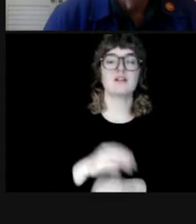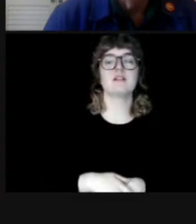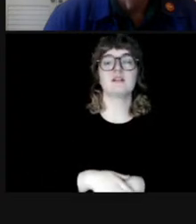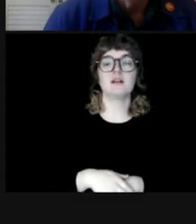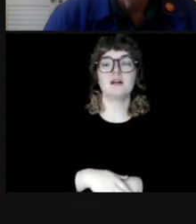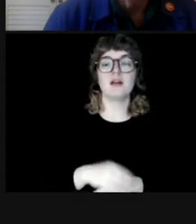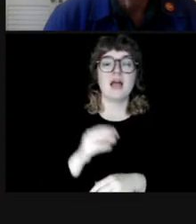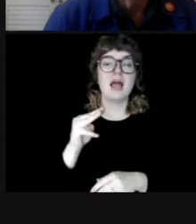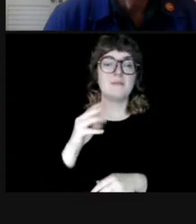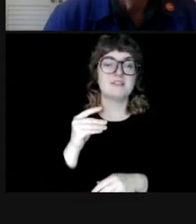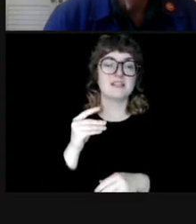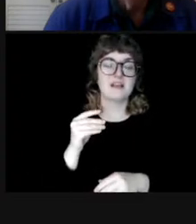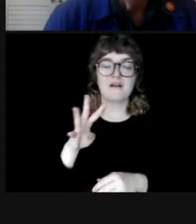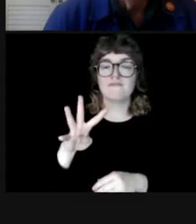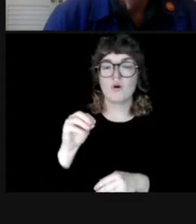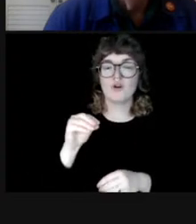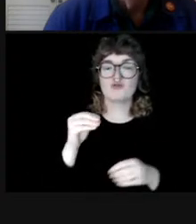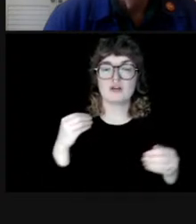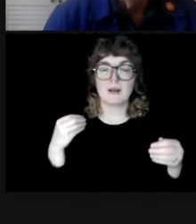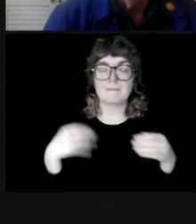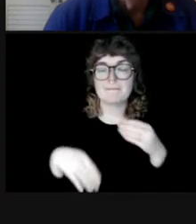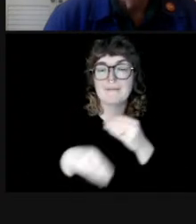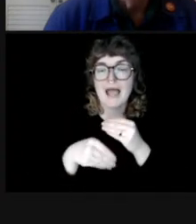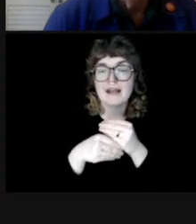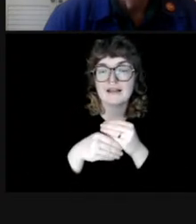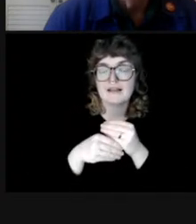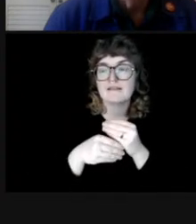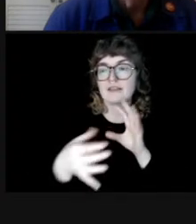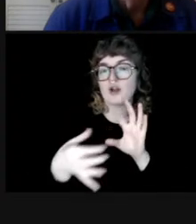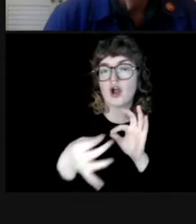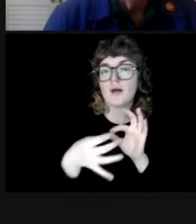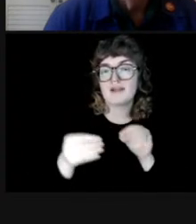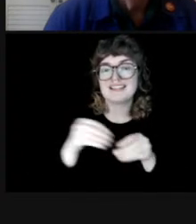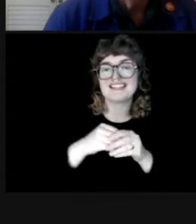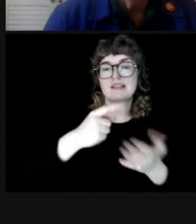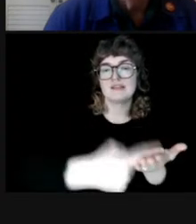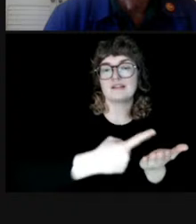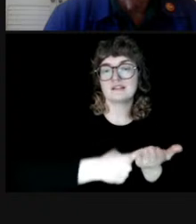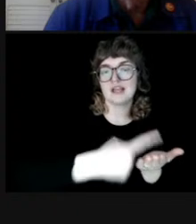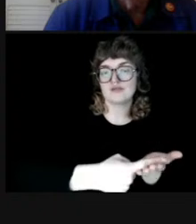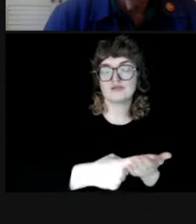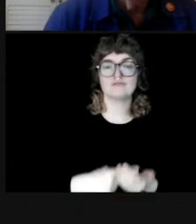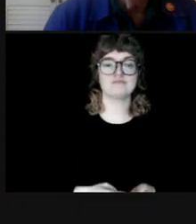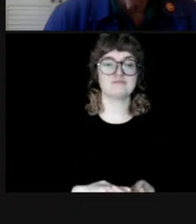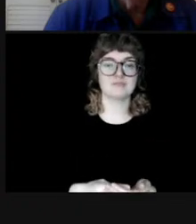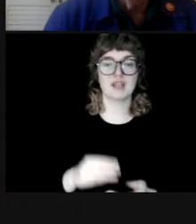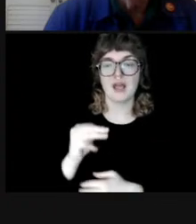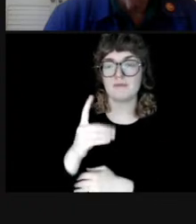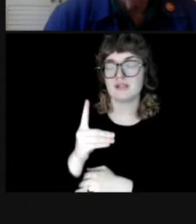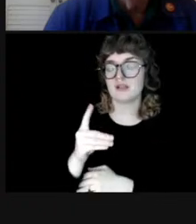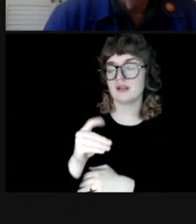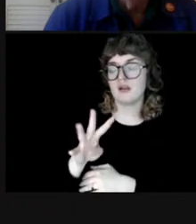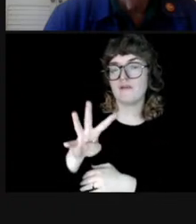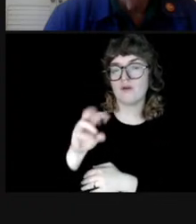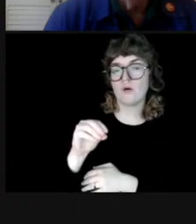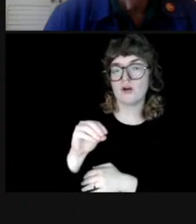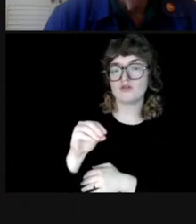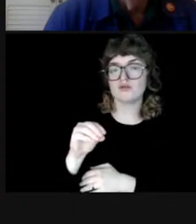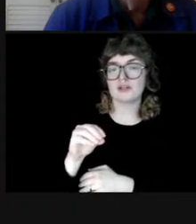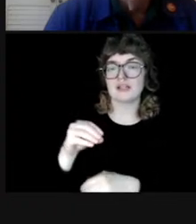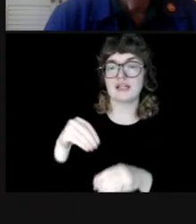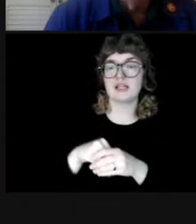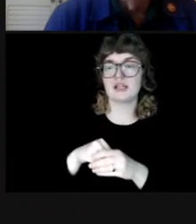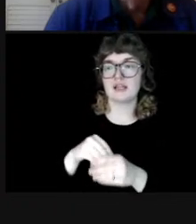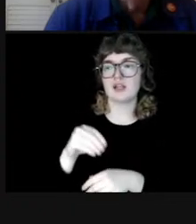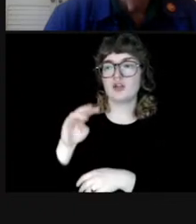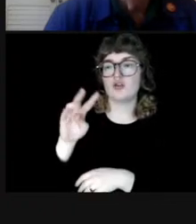creeping into the discussion. We could build from 2026 to Maryland's 400 in 2034, and